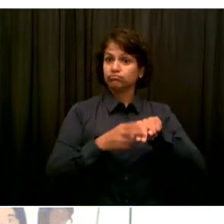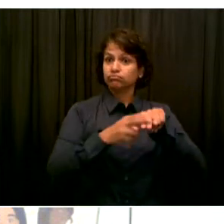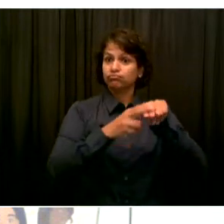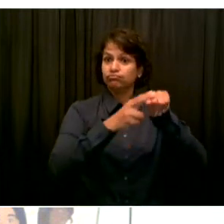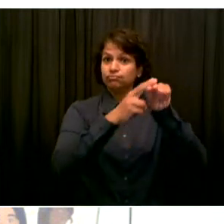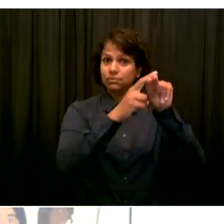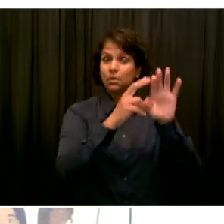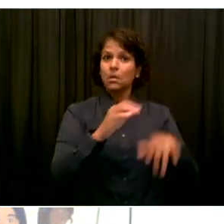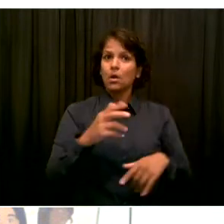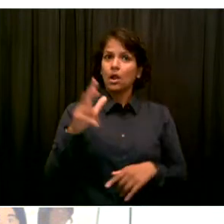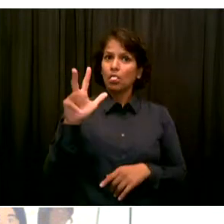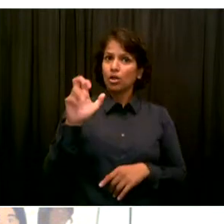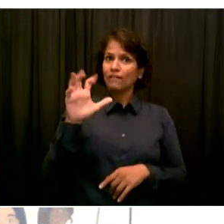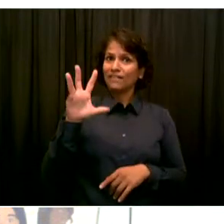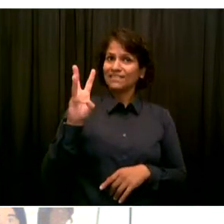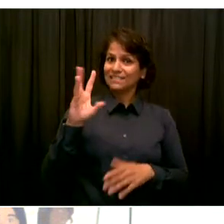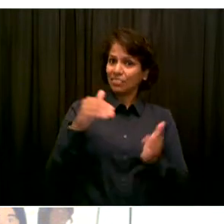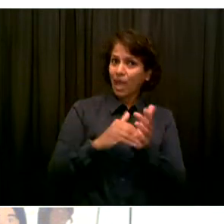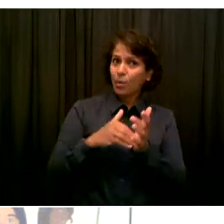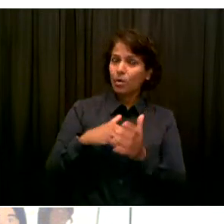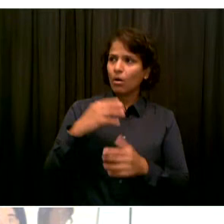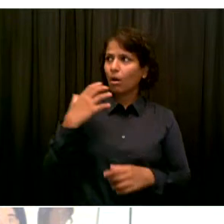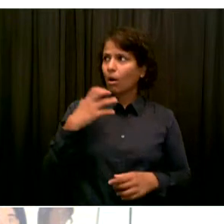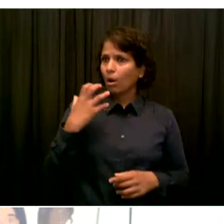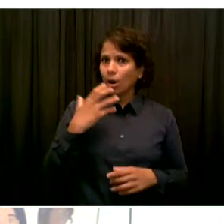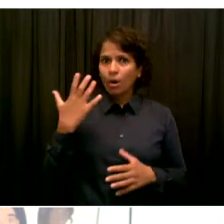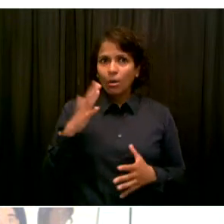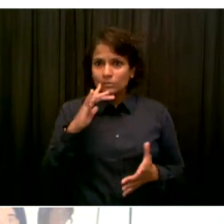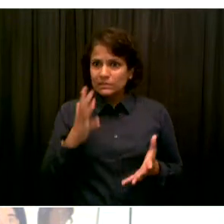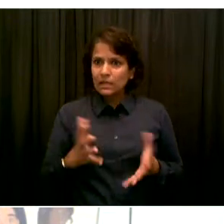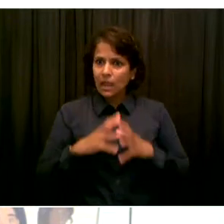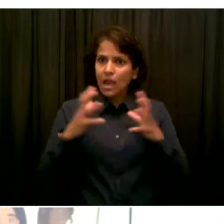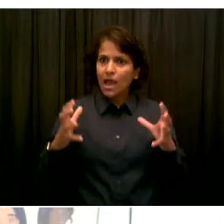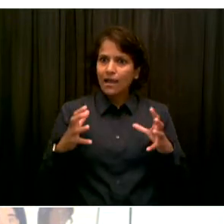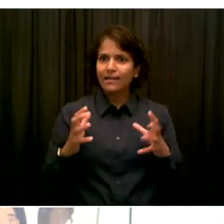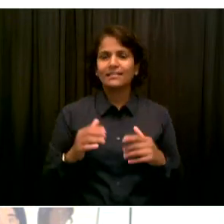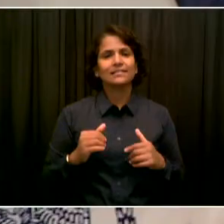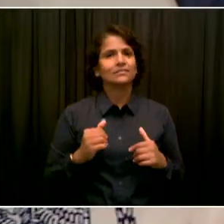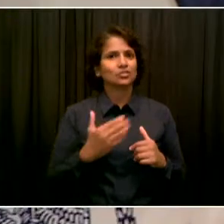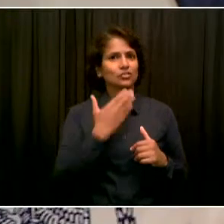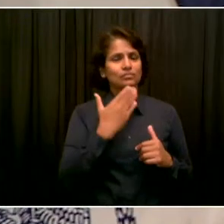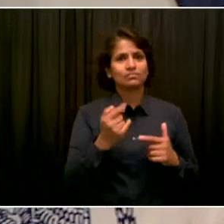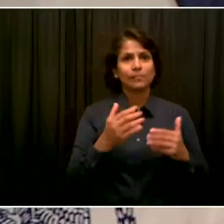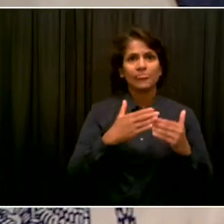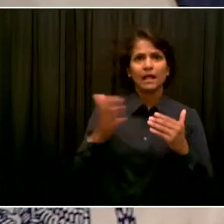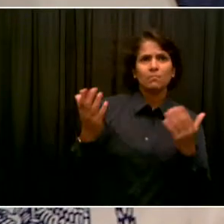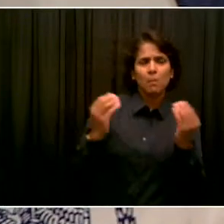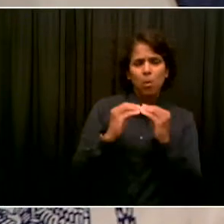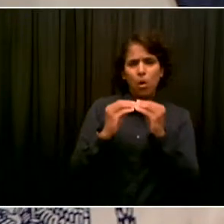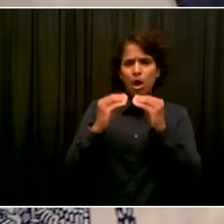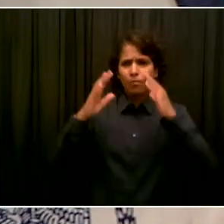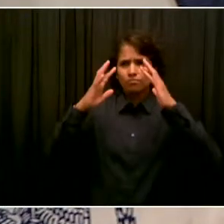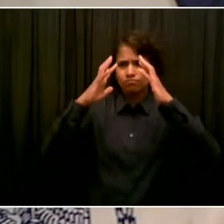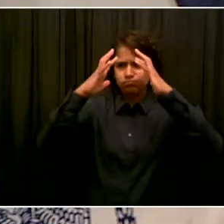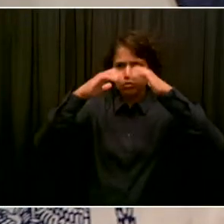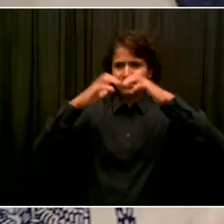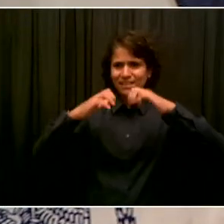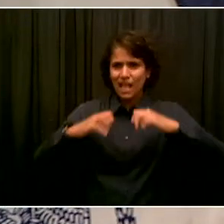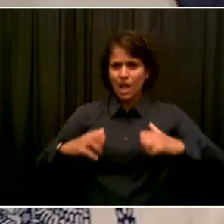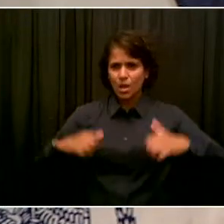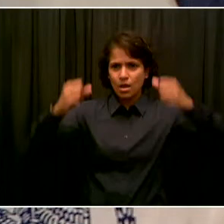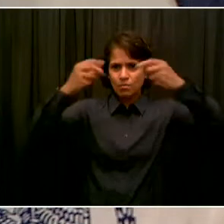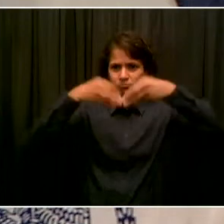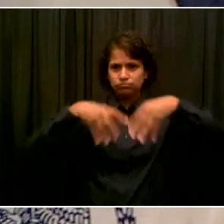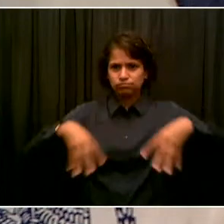So there may be ways for us to share that going forward. Thank you. Thank you very much, Dave, and everyone. As we